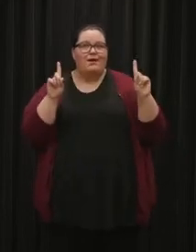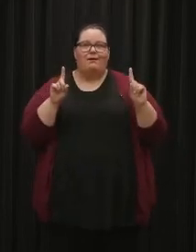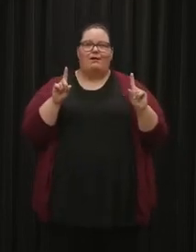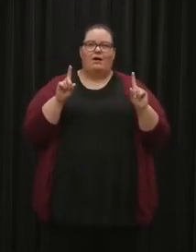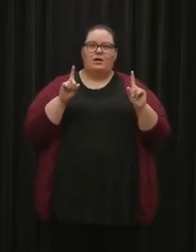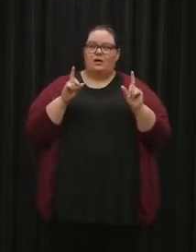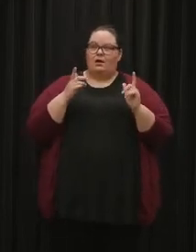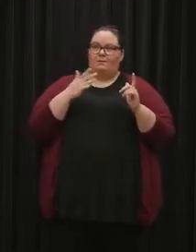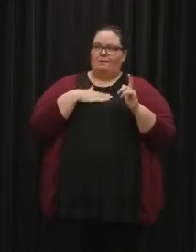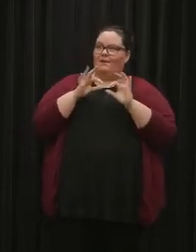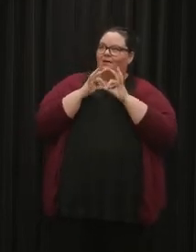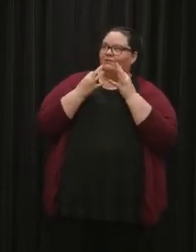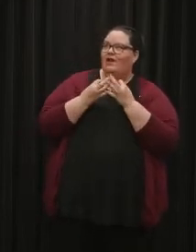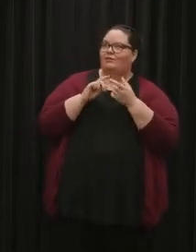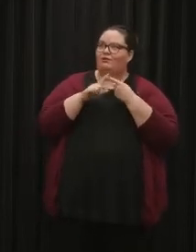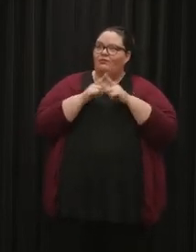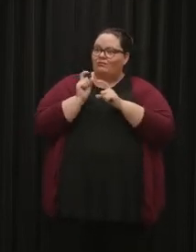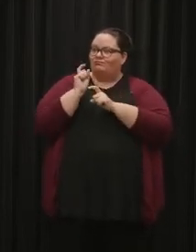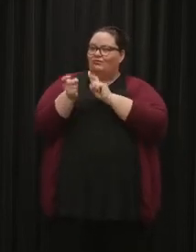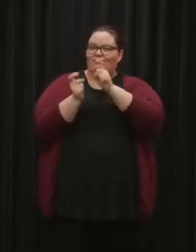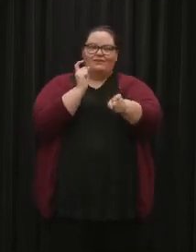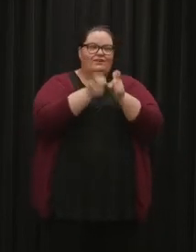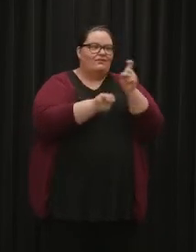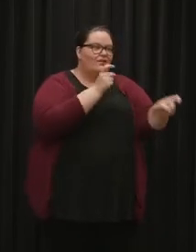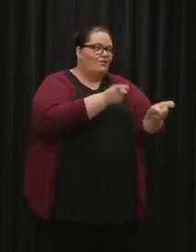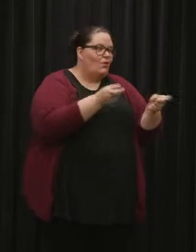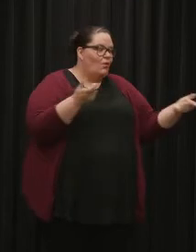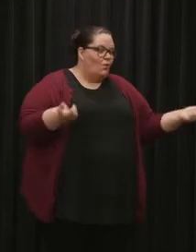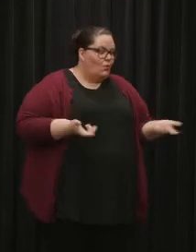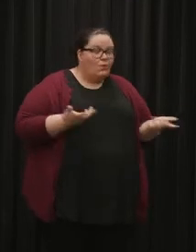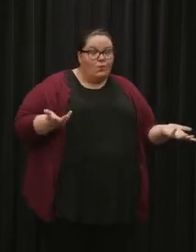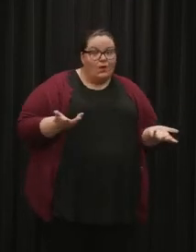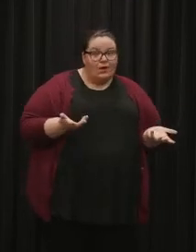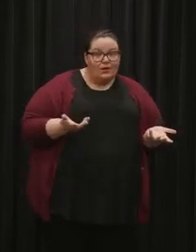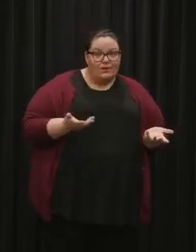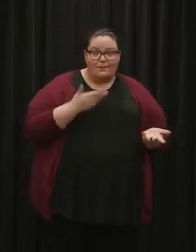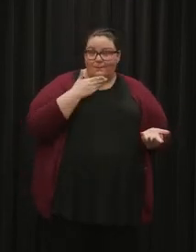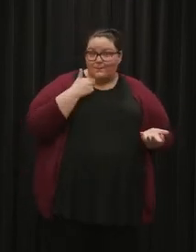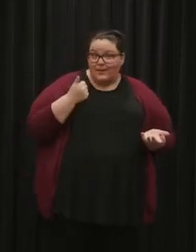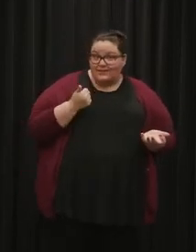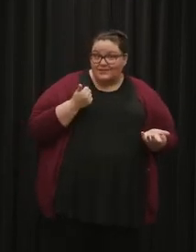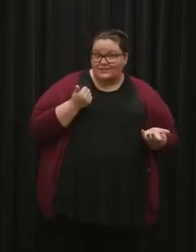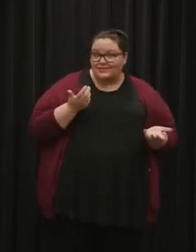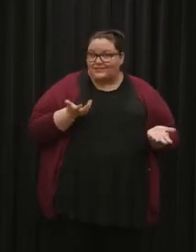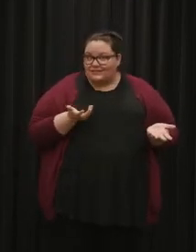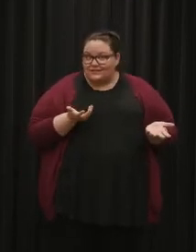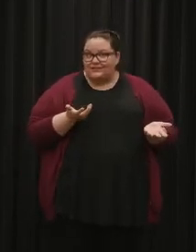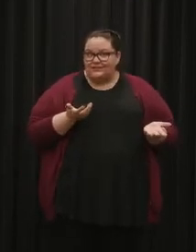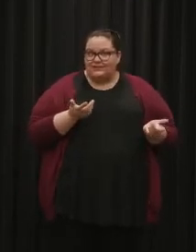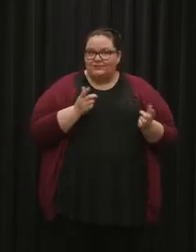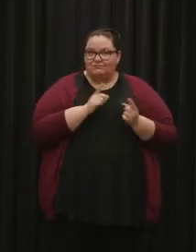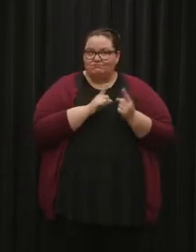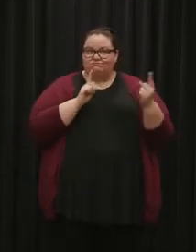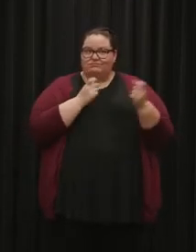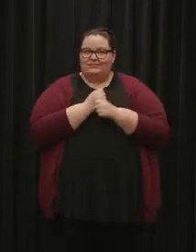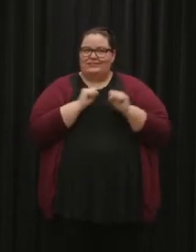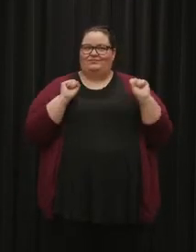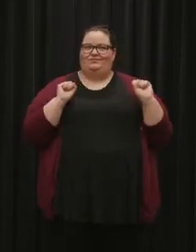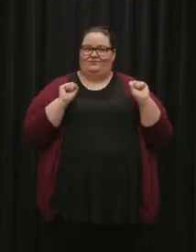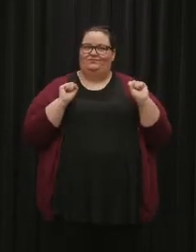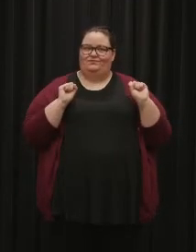wondering what to give your loved ones this year for the holidays, and I suggest that the best gift that you can give is the gift of